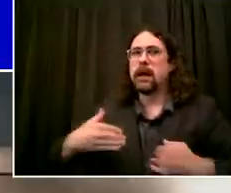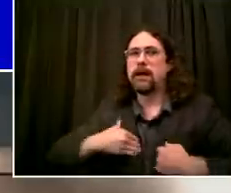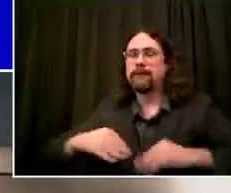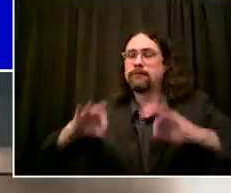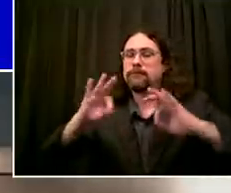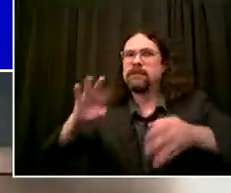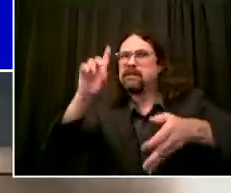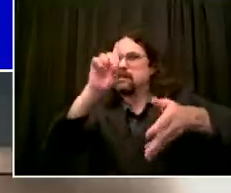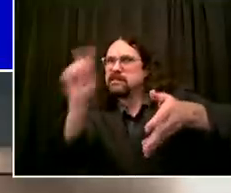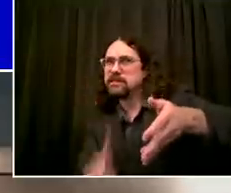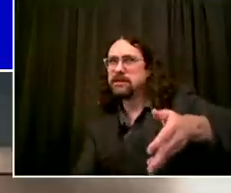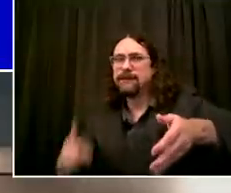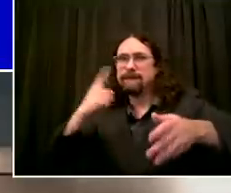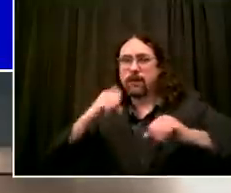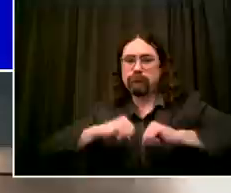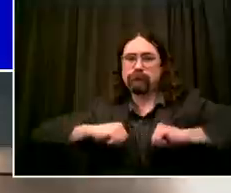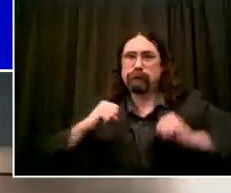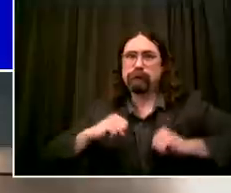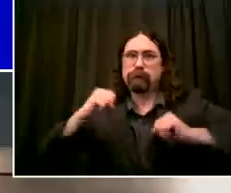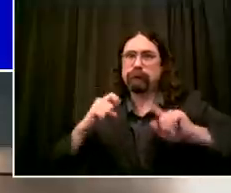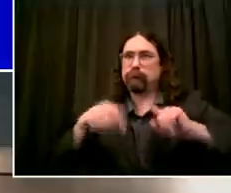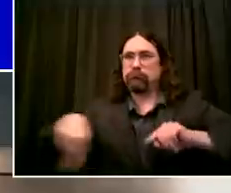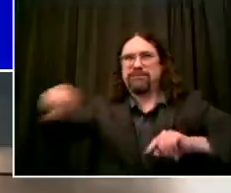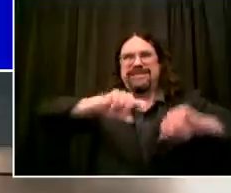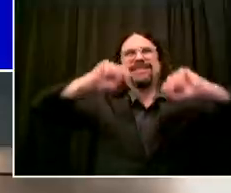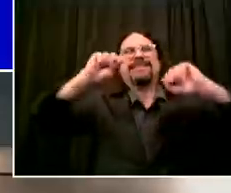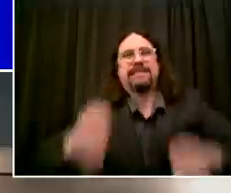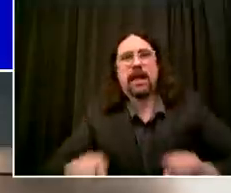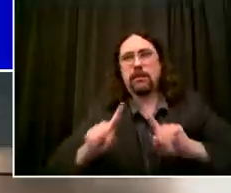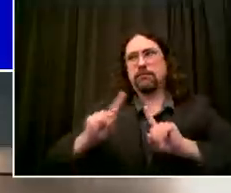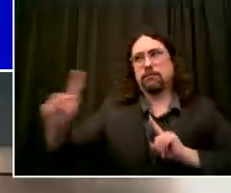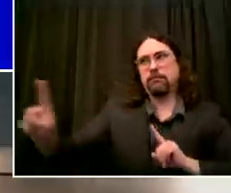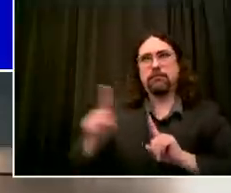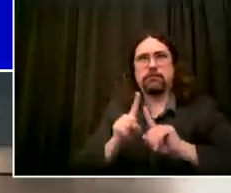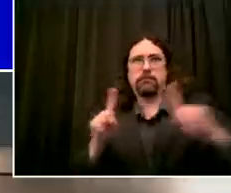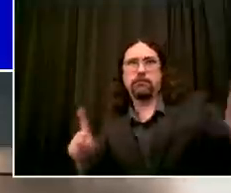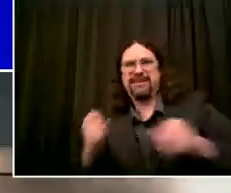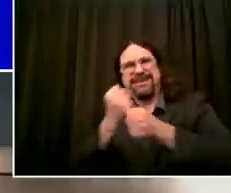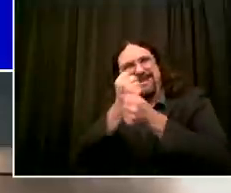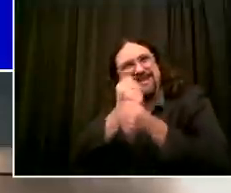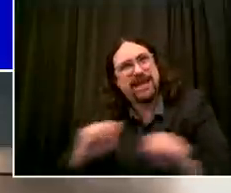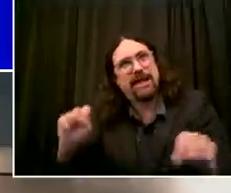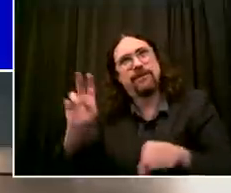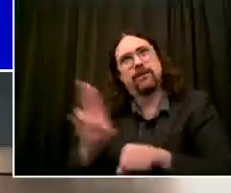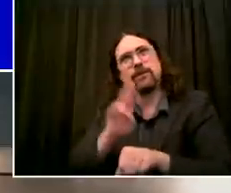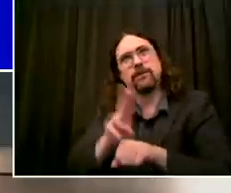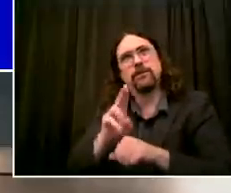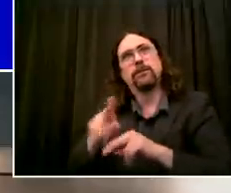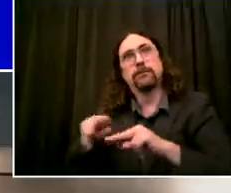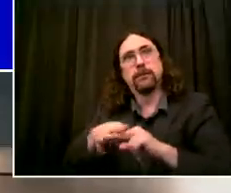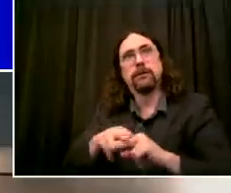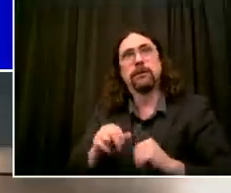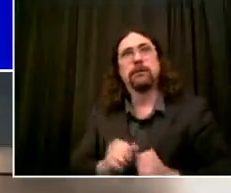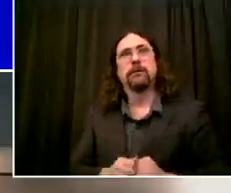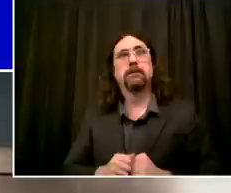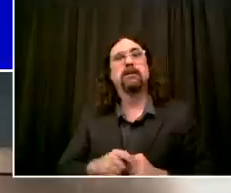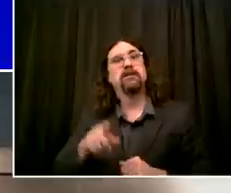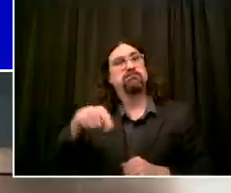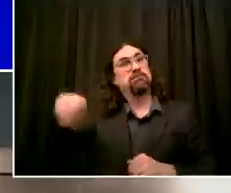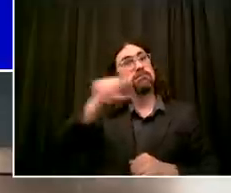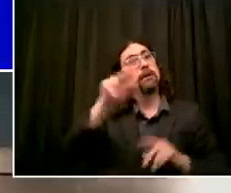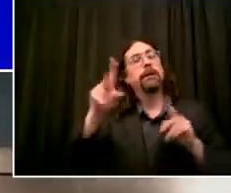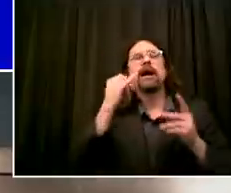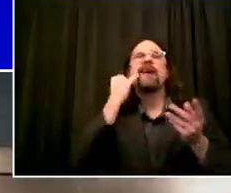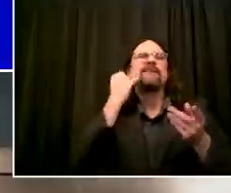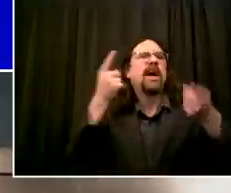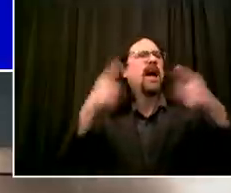up. If a train's crowded, the personnel there to say, hey, don't get into this car. The next car is pretty empty. Go down to that one. Or